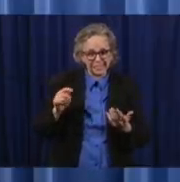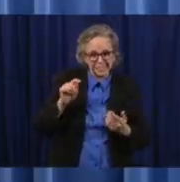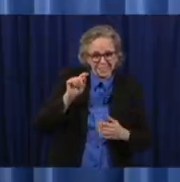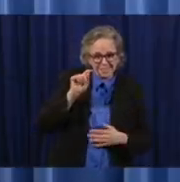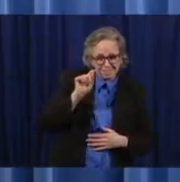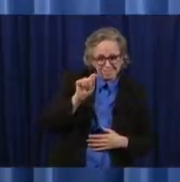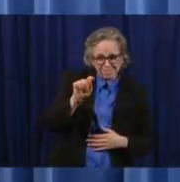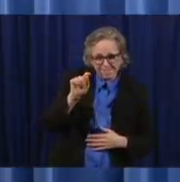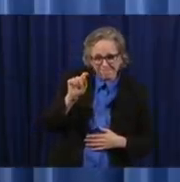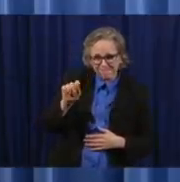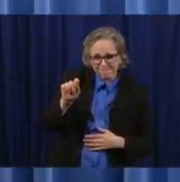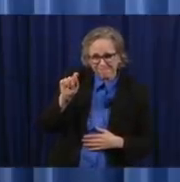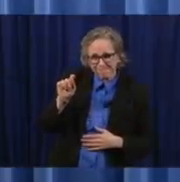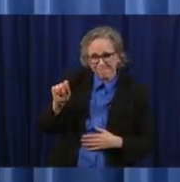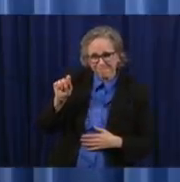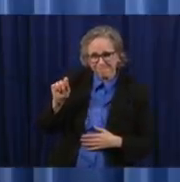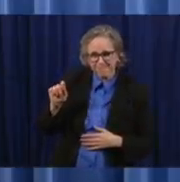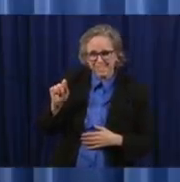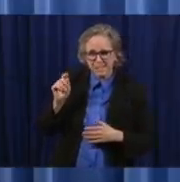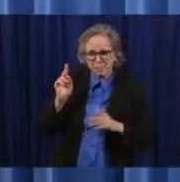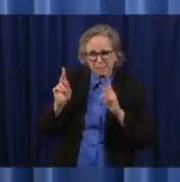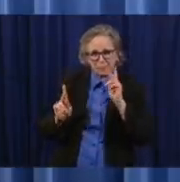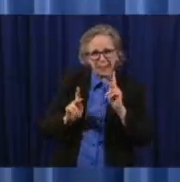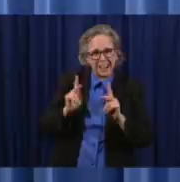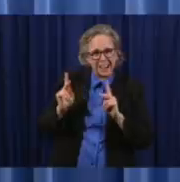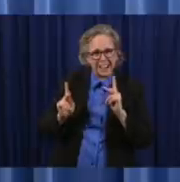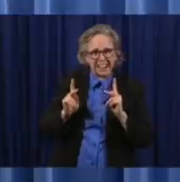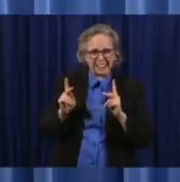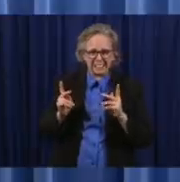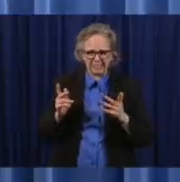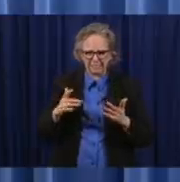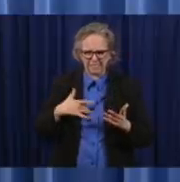this was offensive, and it just,